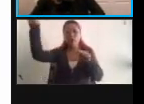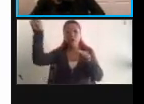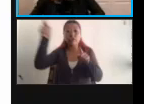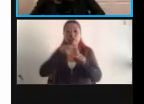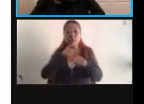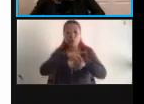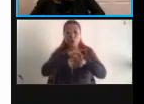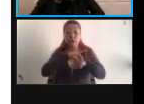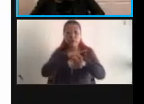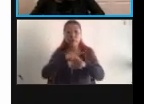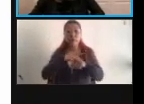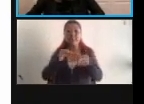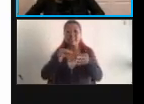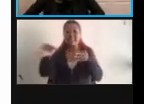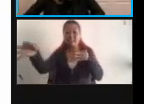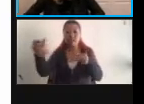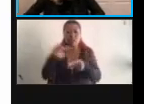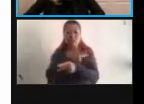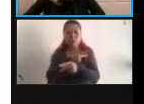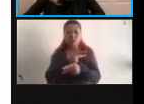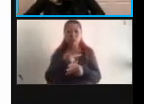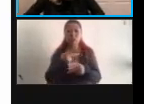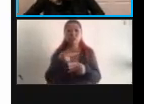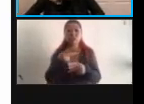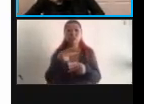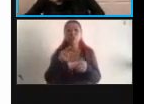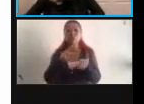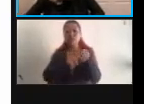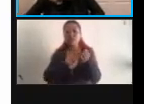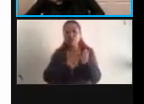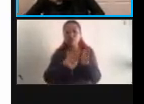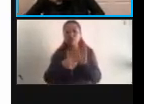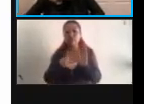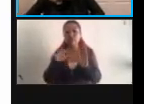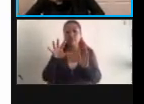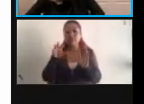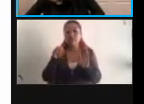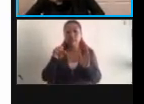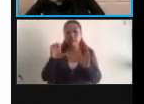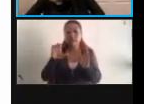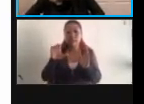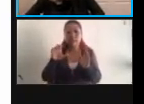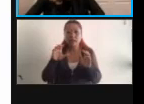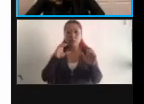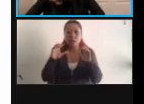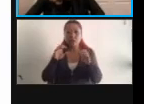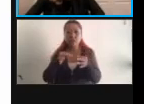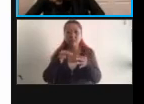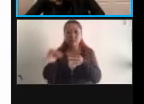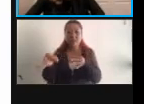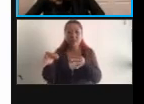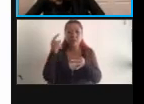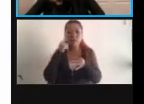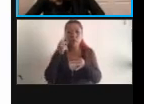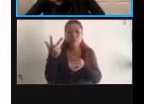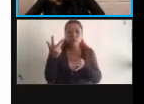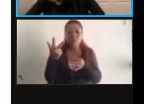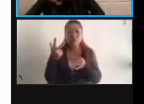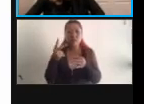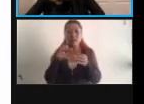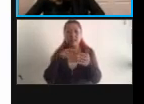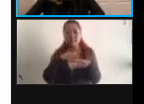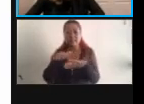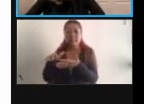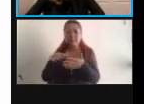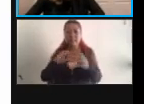increase. Research introduced a 50-second comm delay manipulation in a small study of 3 astronauts and 18 support